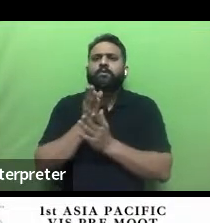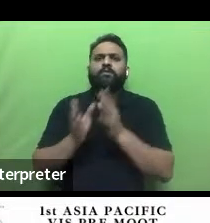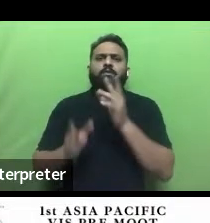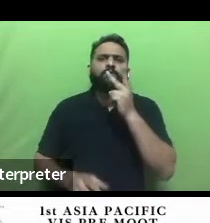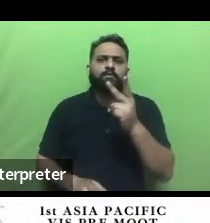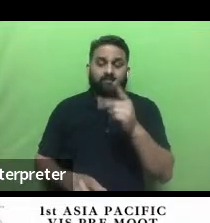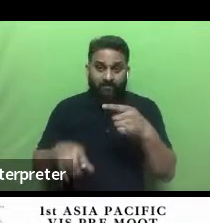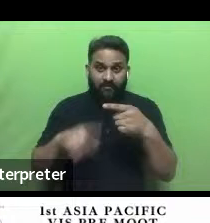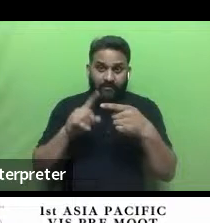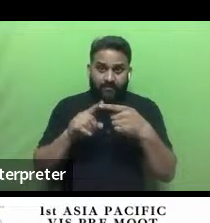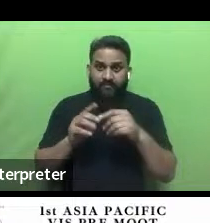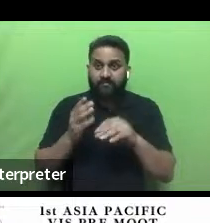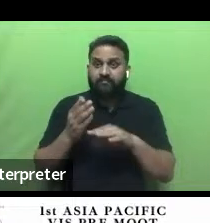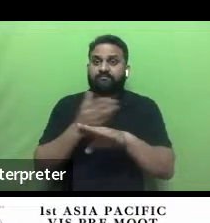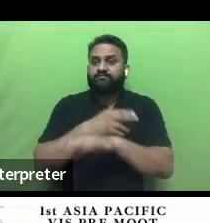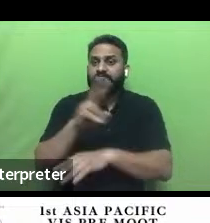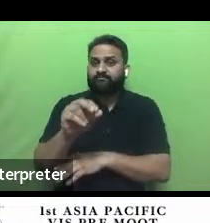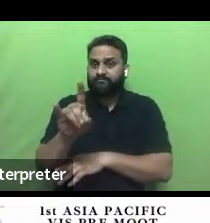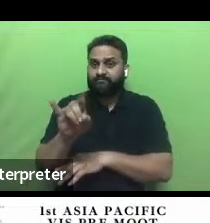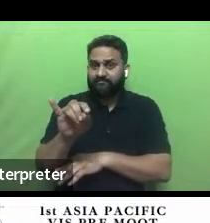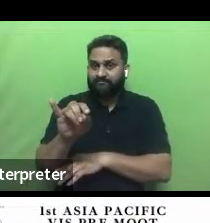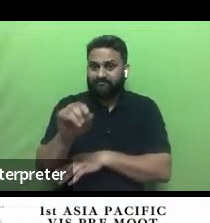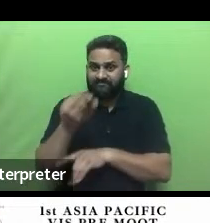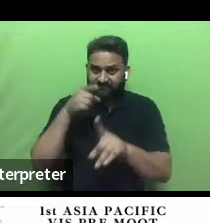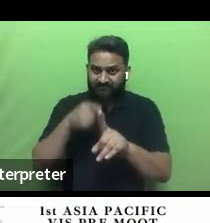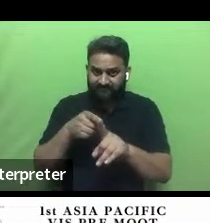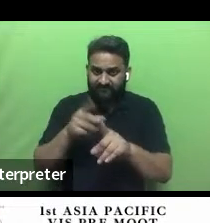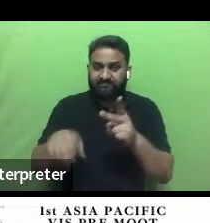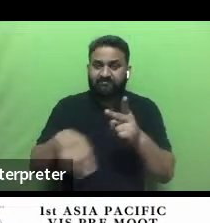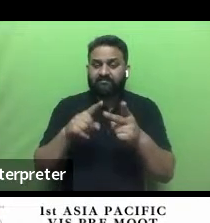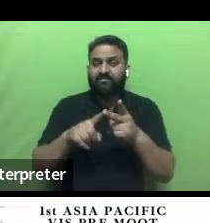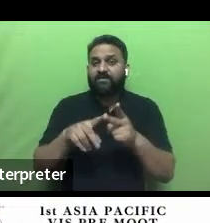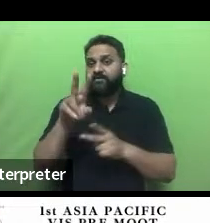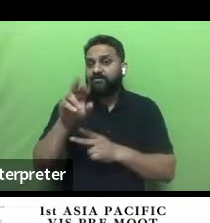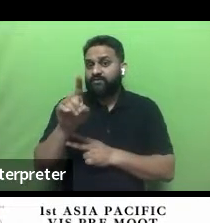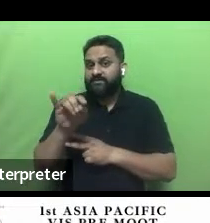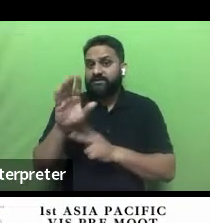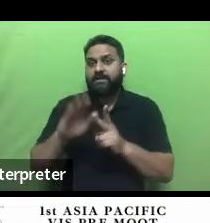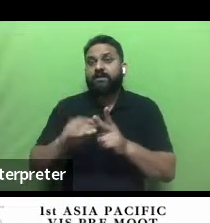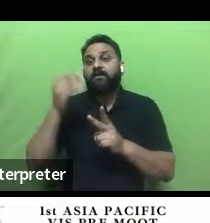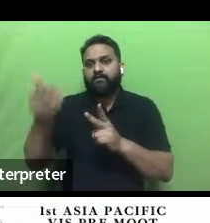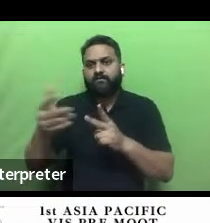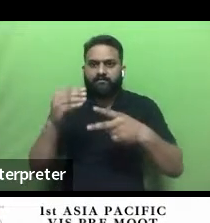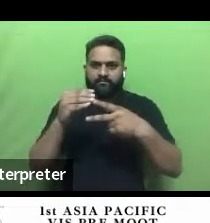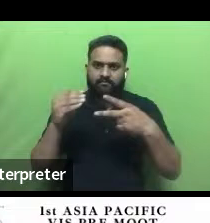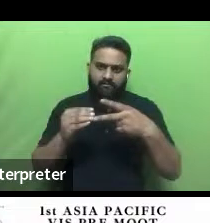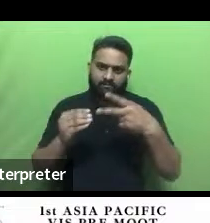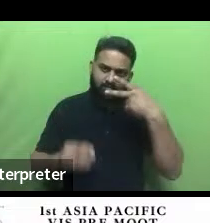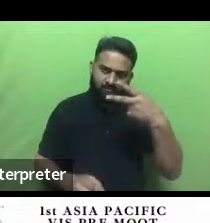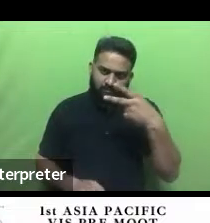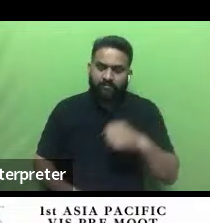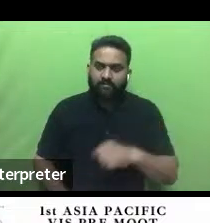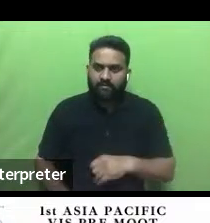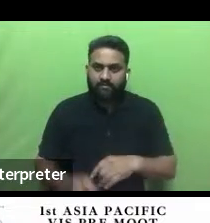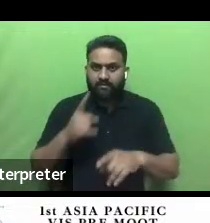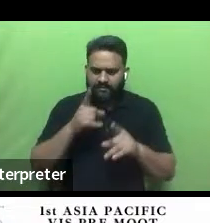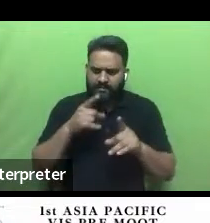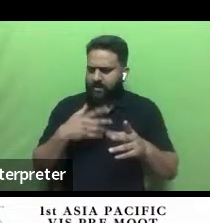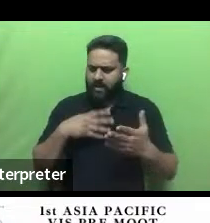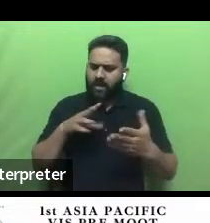is the pre-2016 version, and second, the post-2016 version. While we do acknowledge that